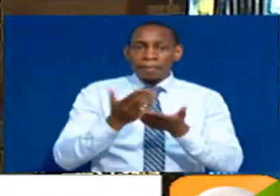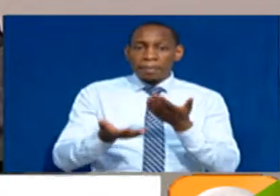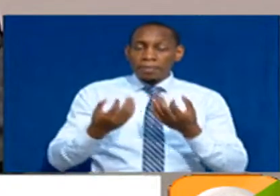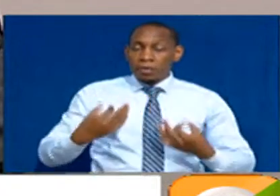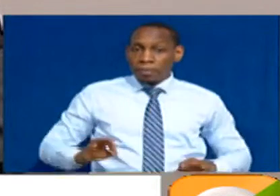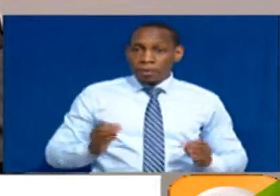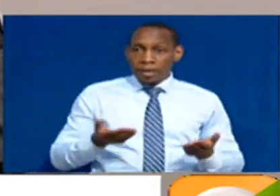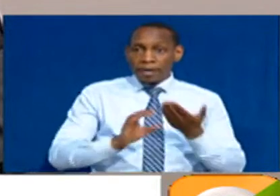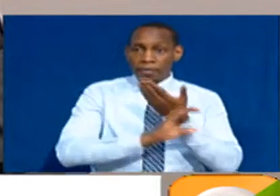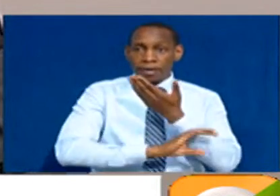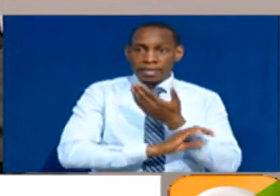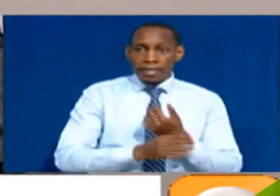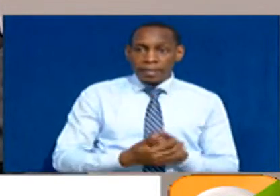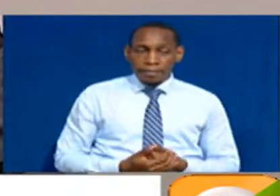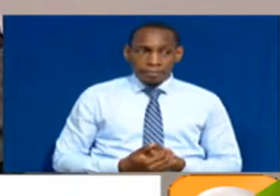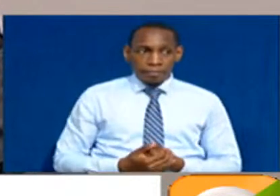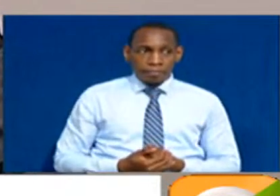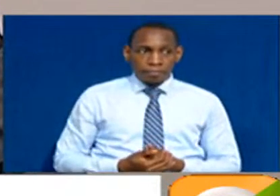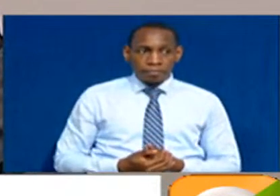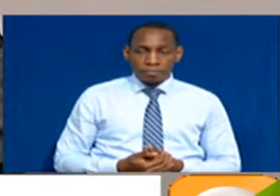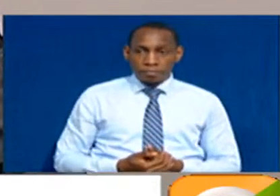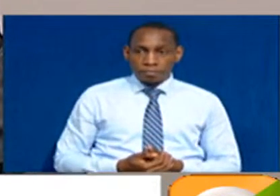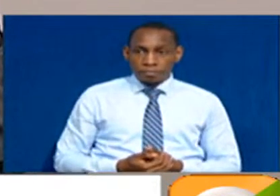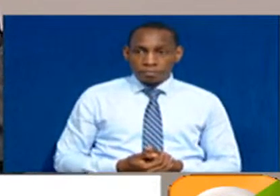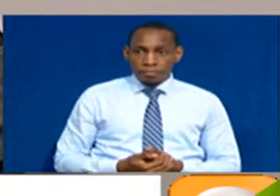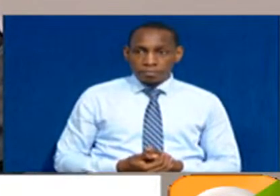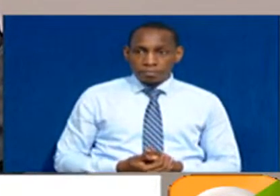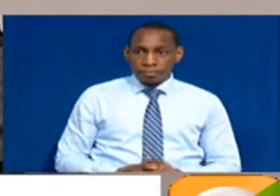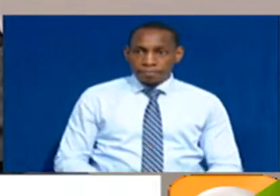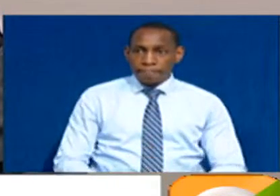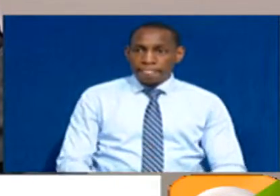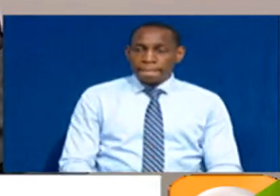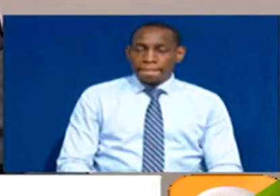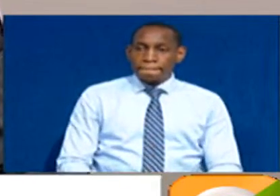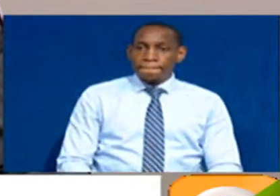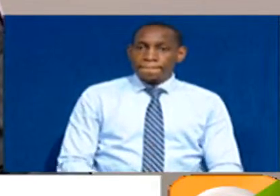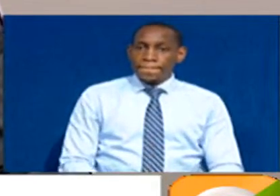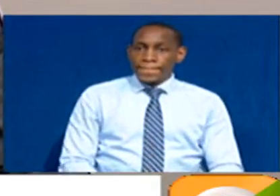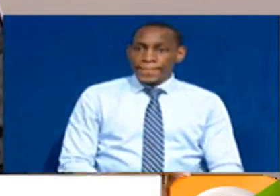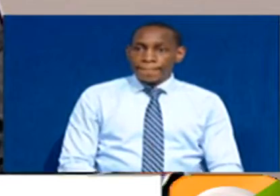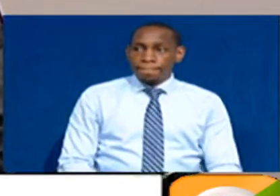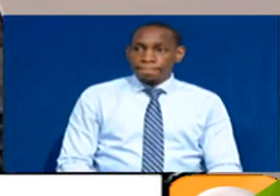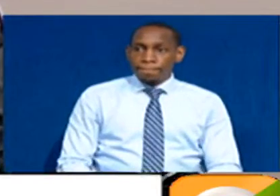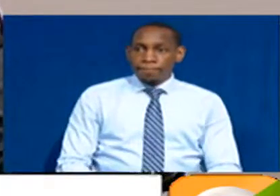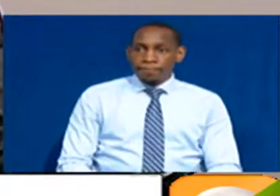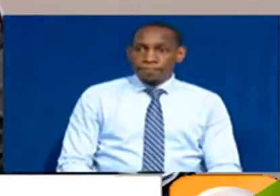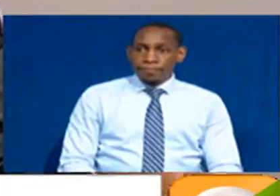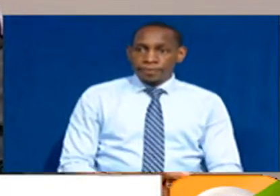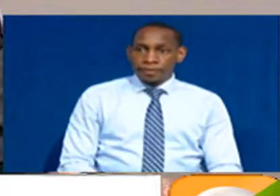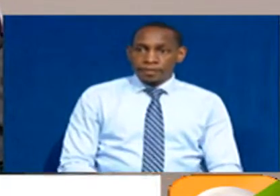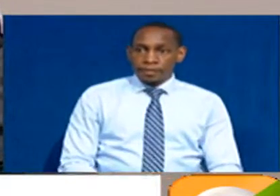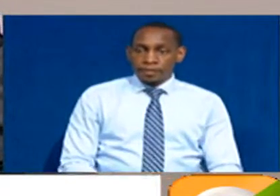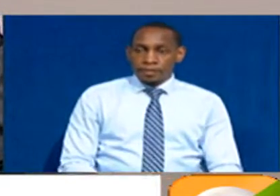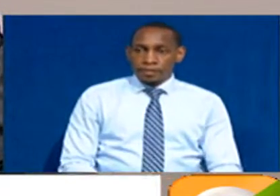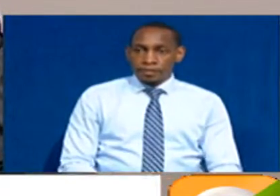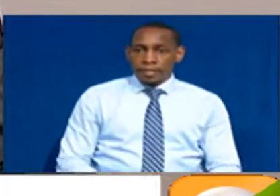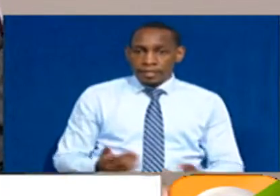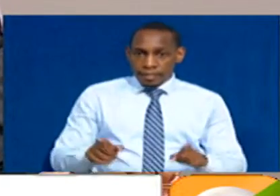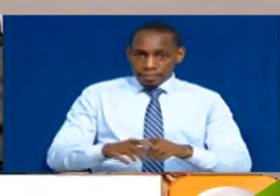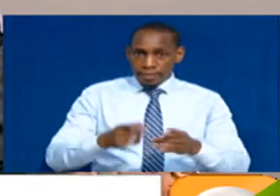this country for daily consumption. Yeah, and this is where those within the tax